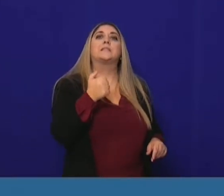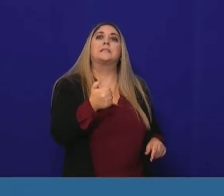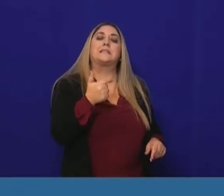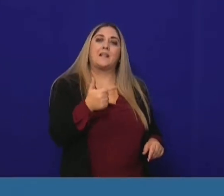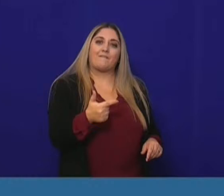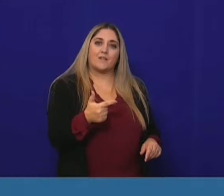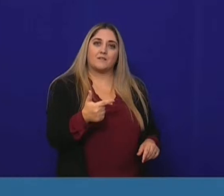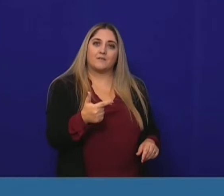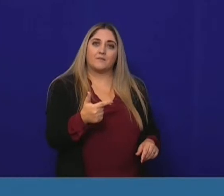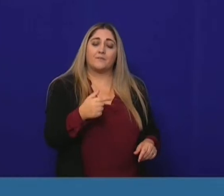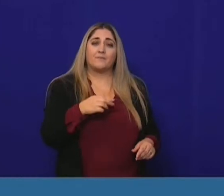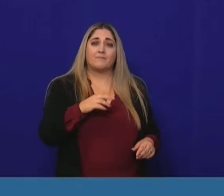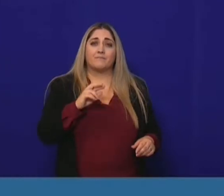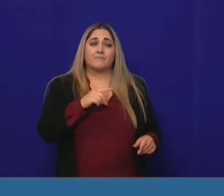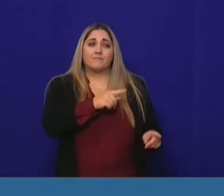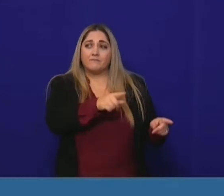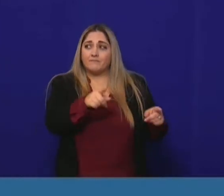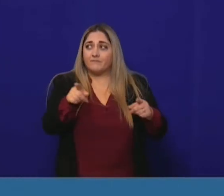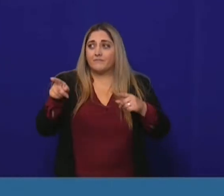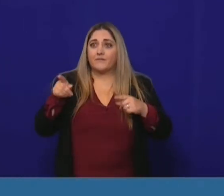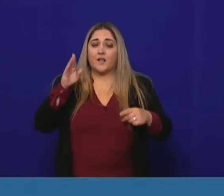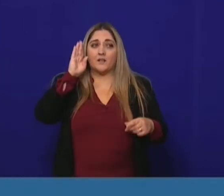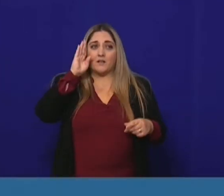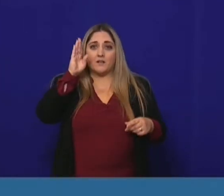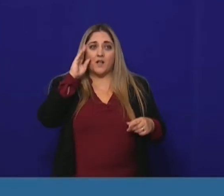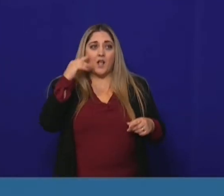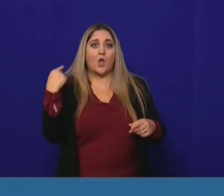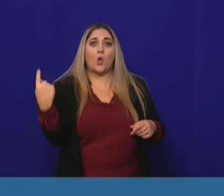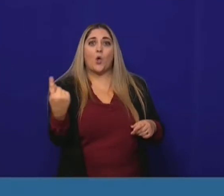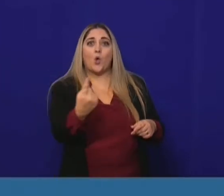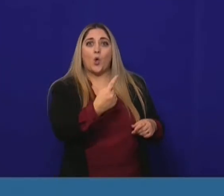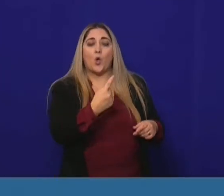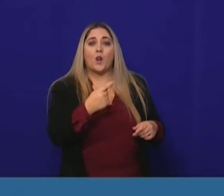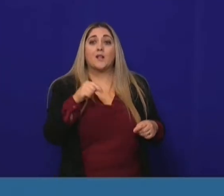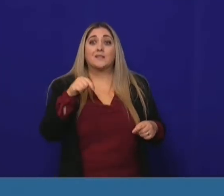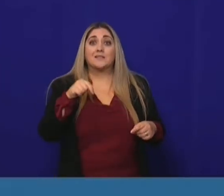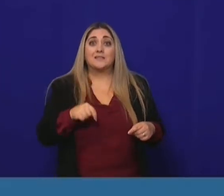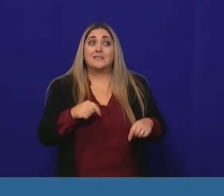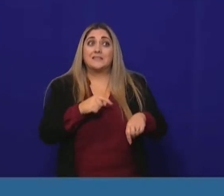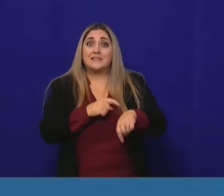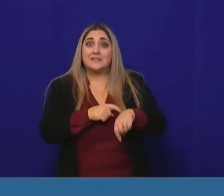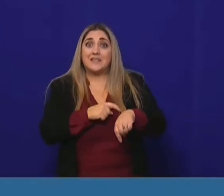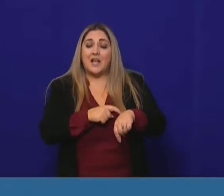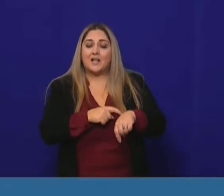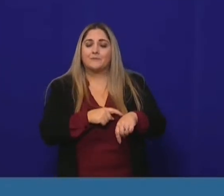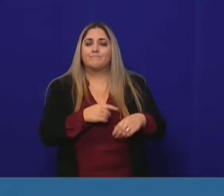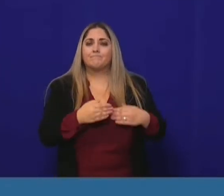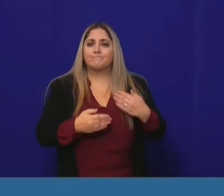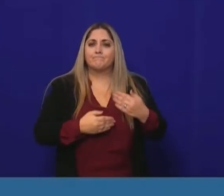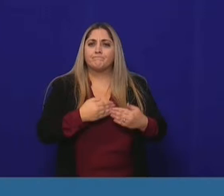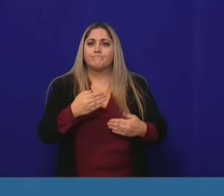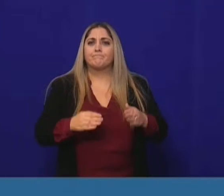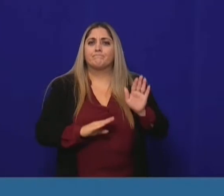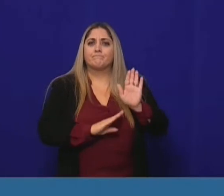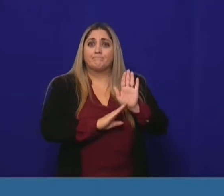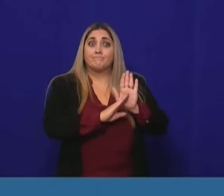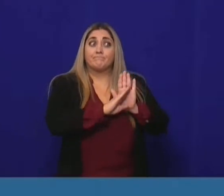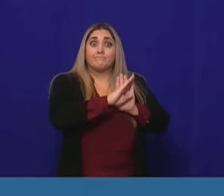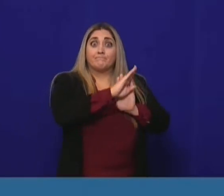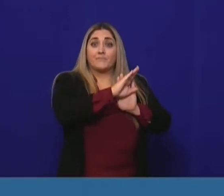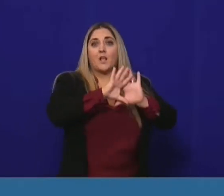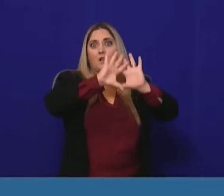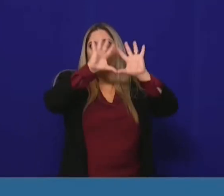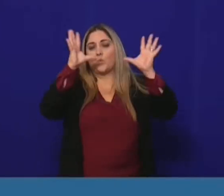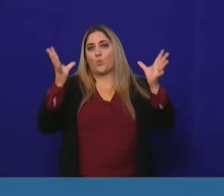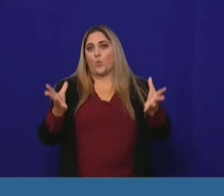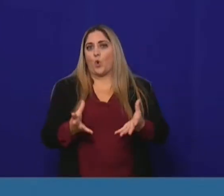2,167. We would like to appeal to everyone that we are in a phase of the pandemic which is being seen globally all over